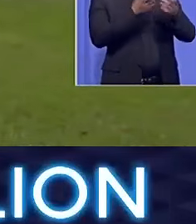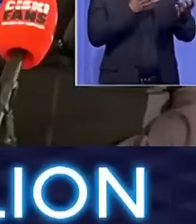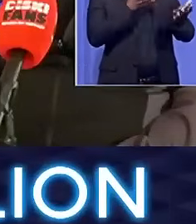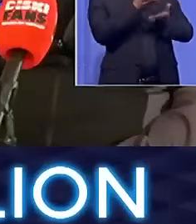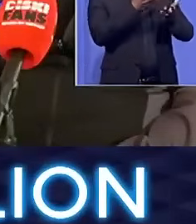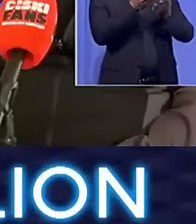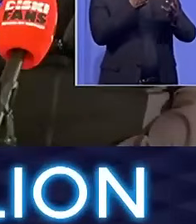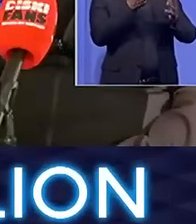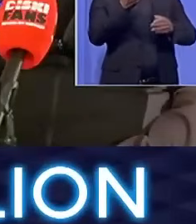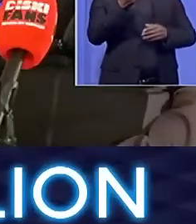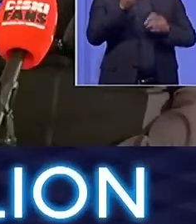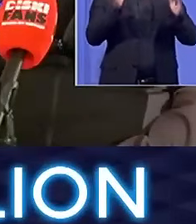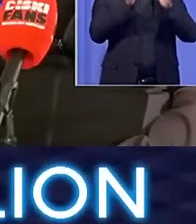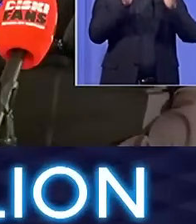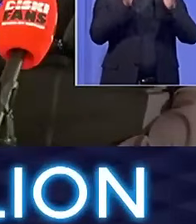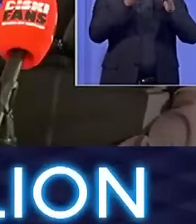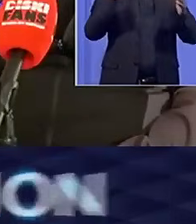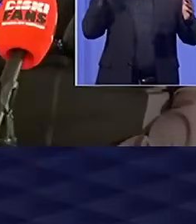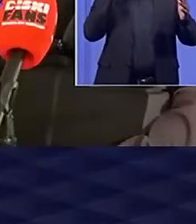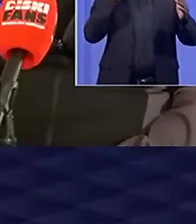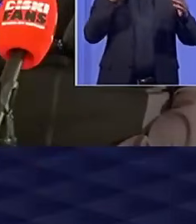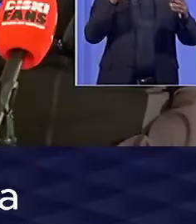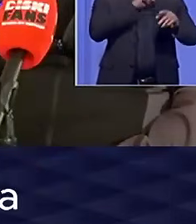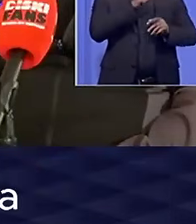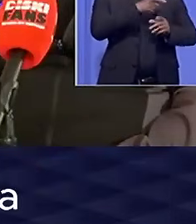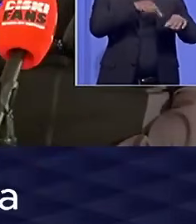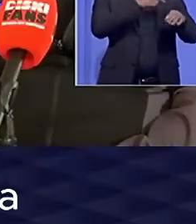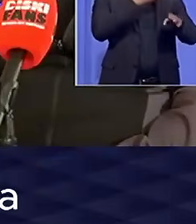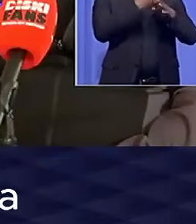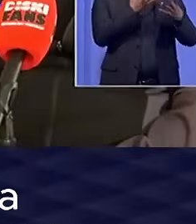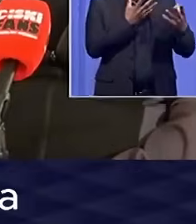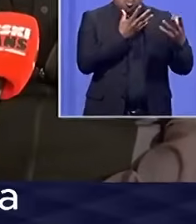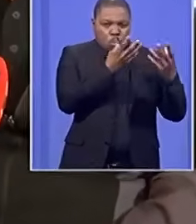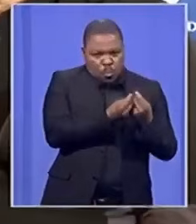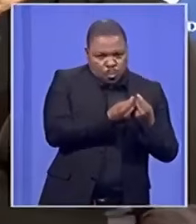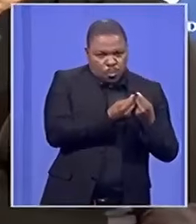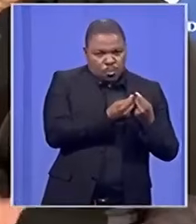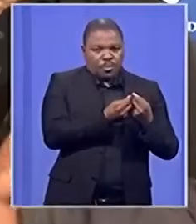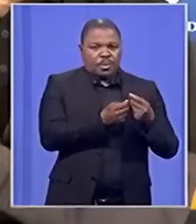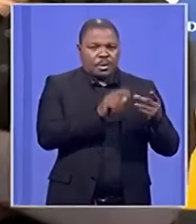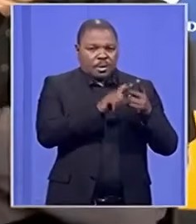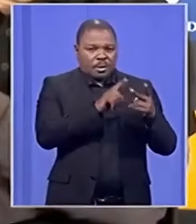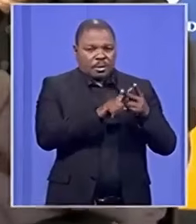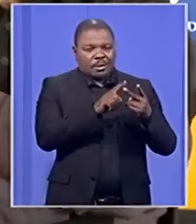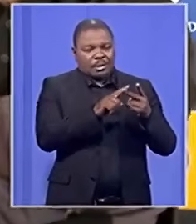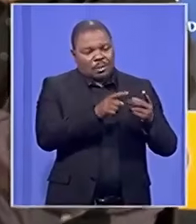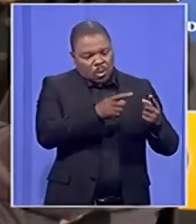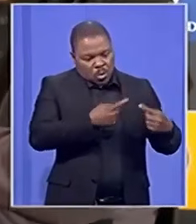because there are people that we work together and we follow the same